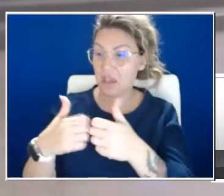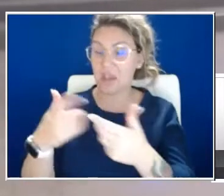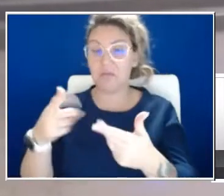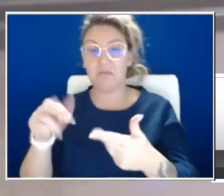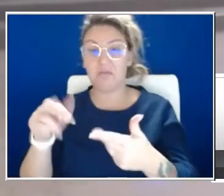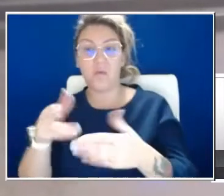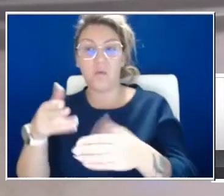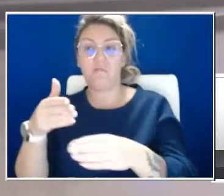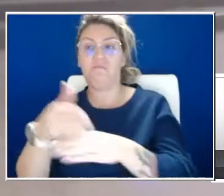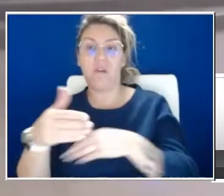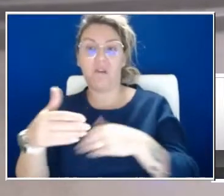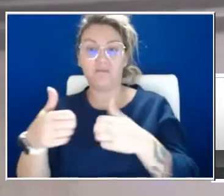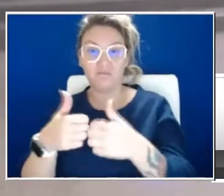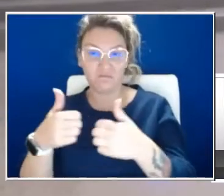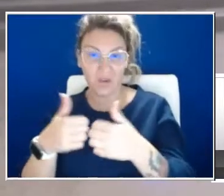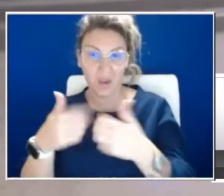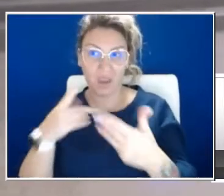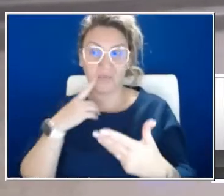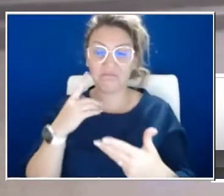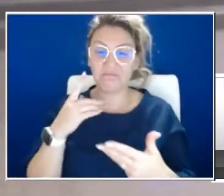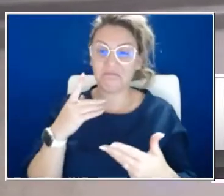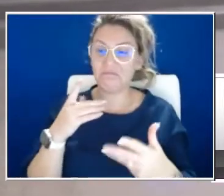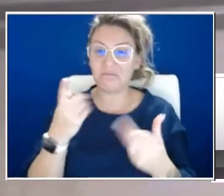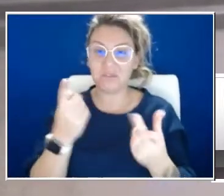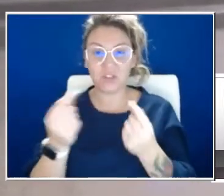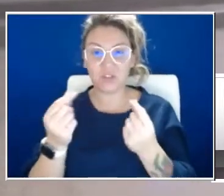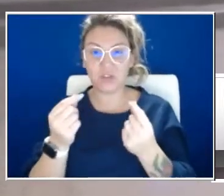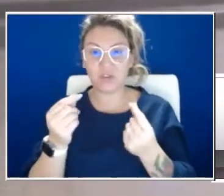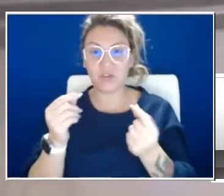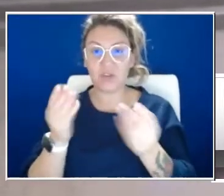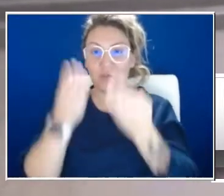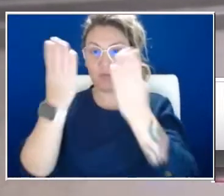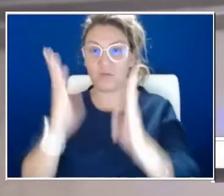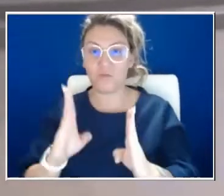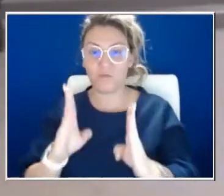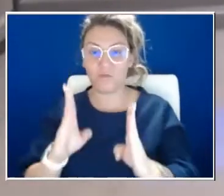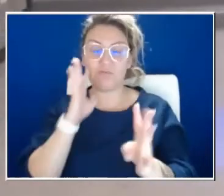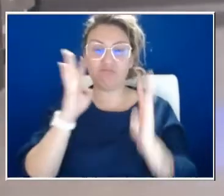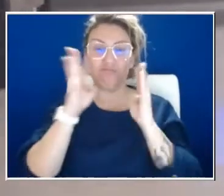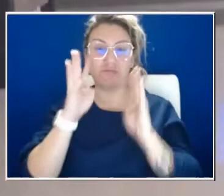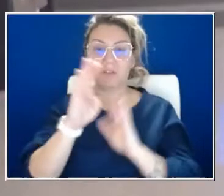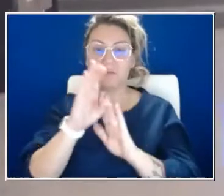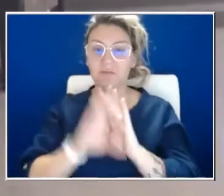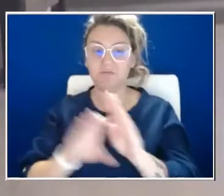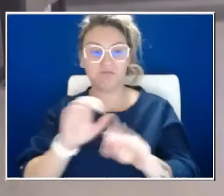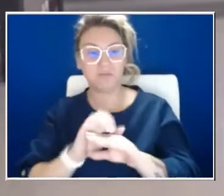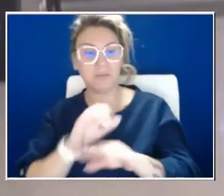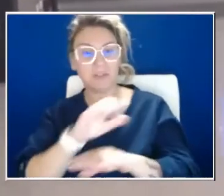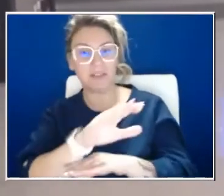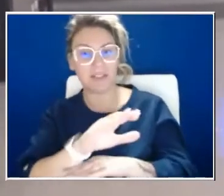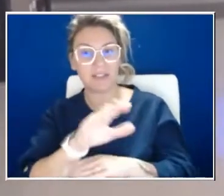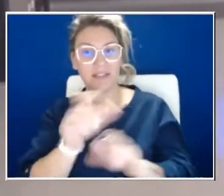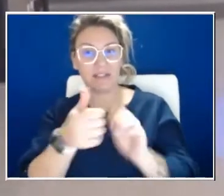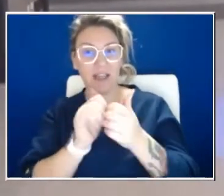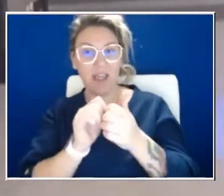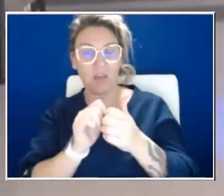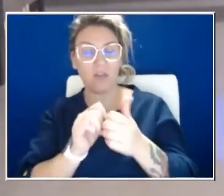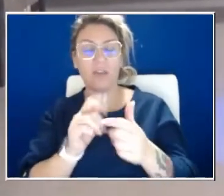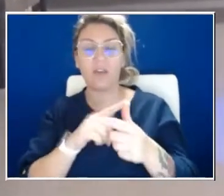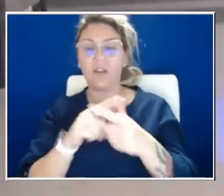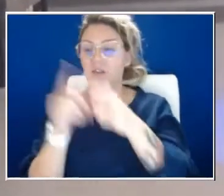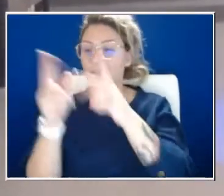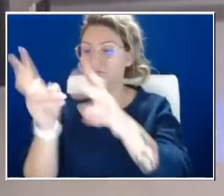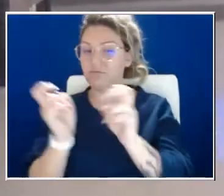really all you have to do is the provider creates a code, sends a code to the athlete, and the athlete can download the application